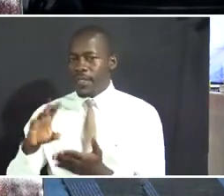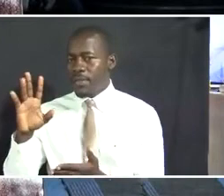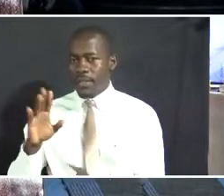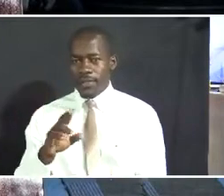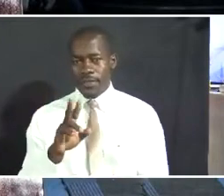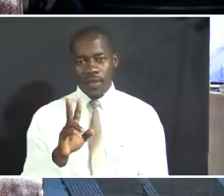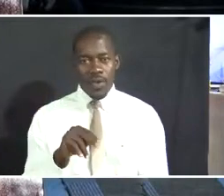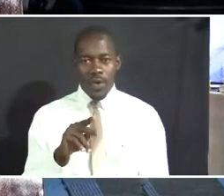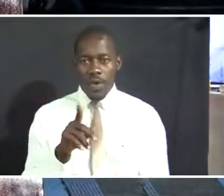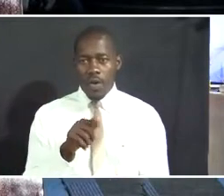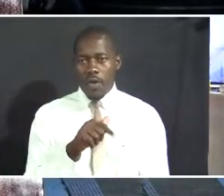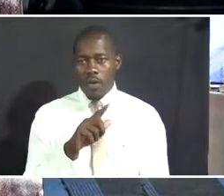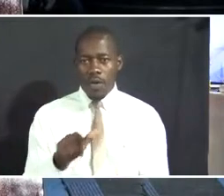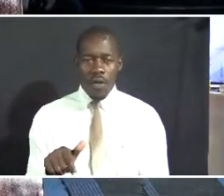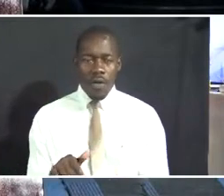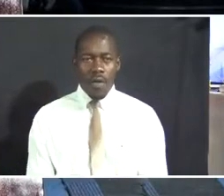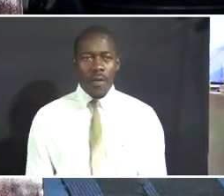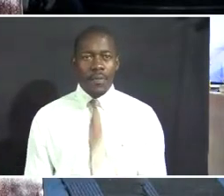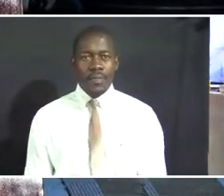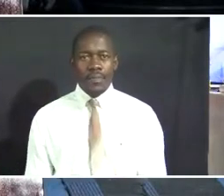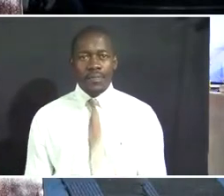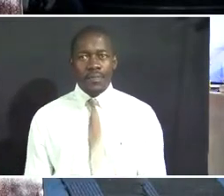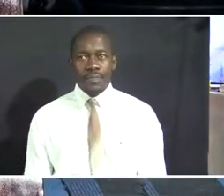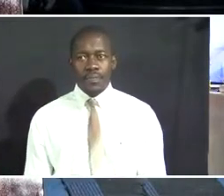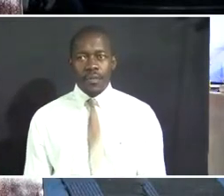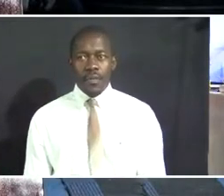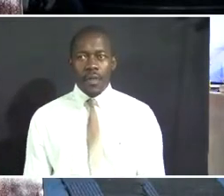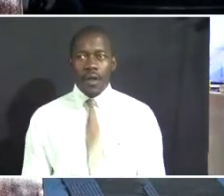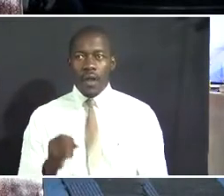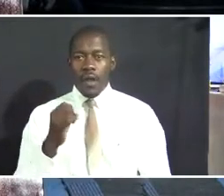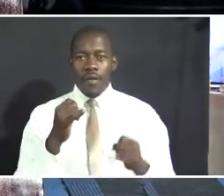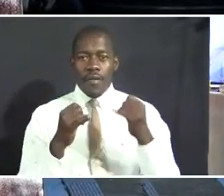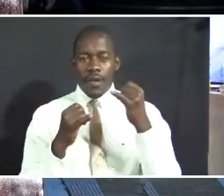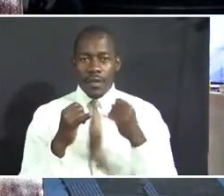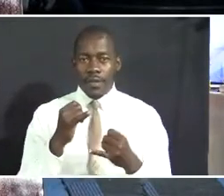out there. And lastly,